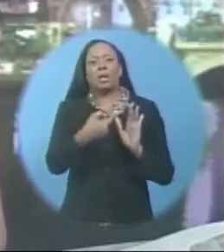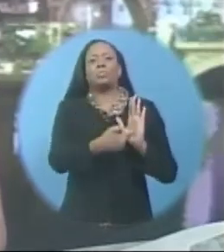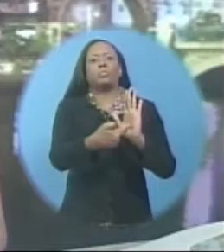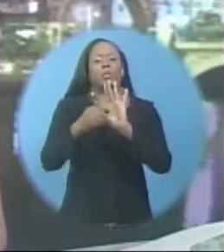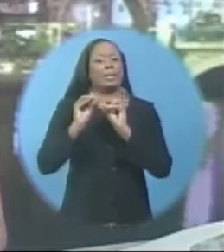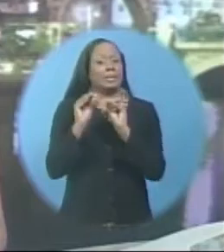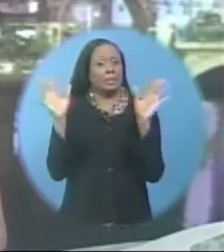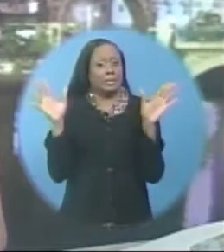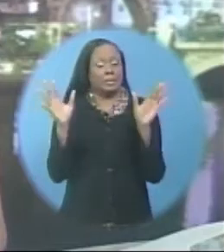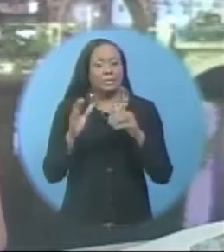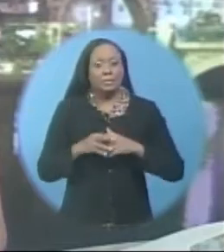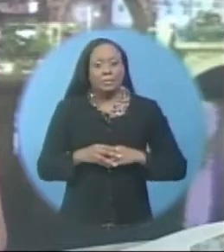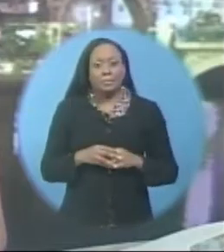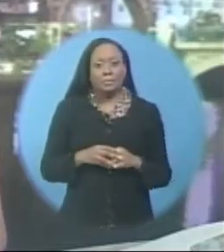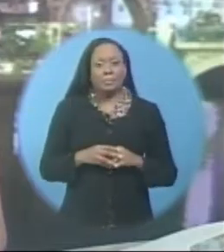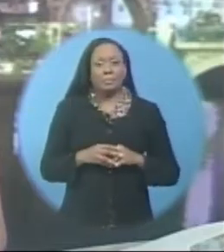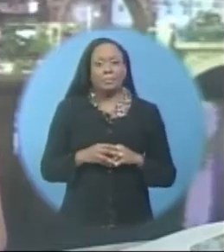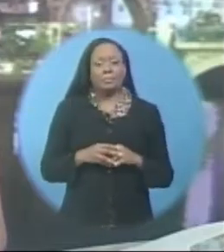project.